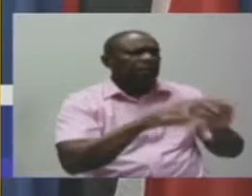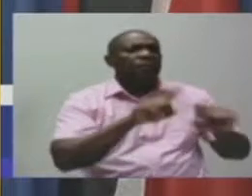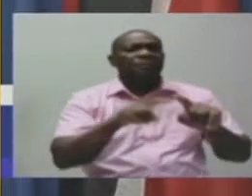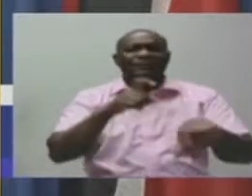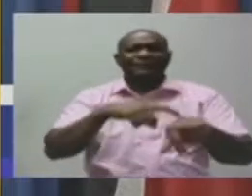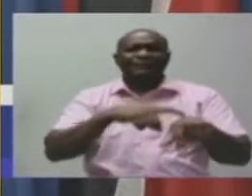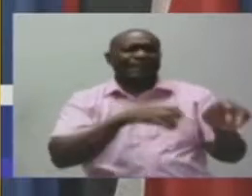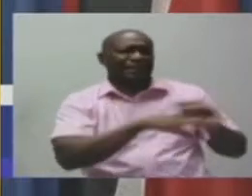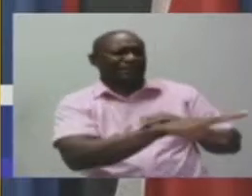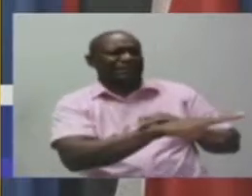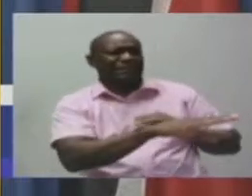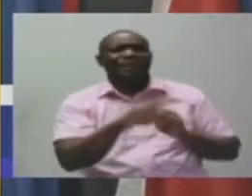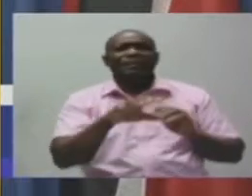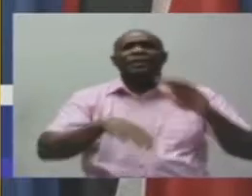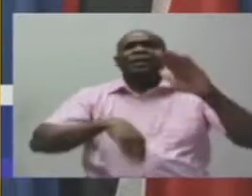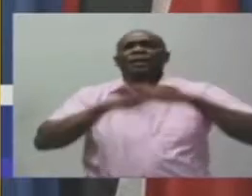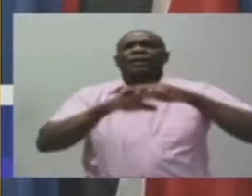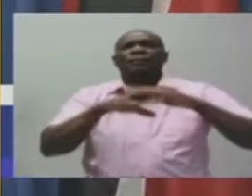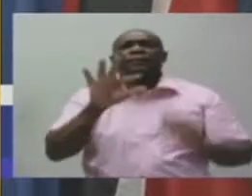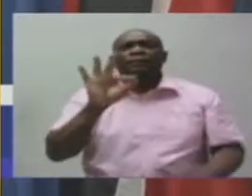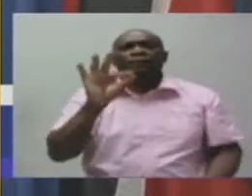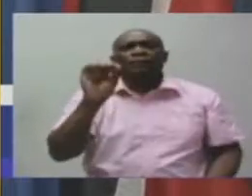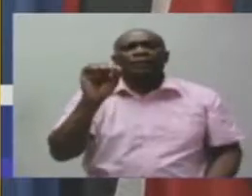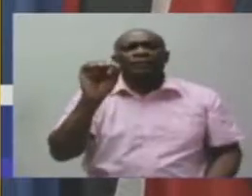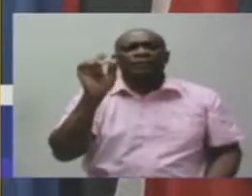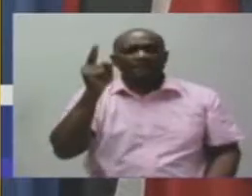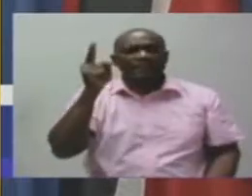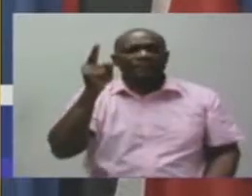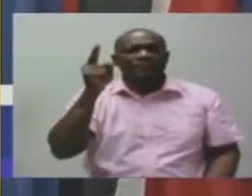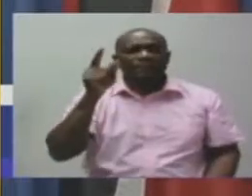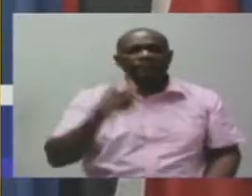to be 90 minutes or less.